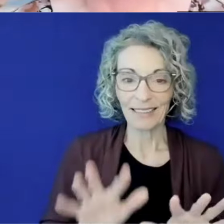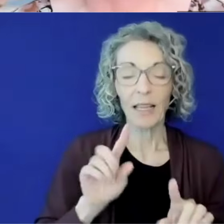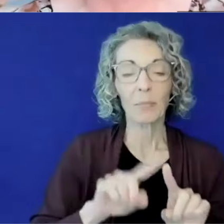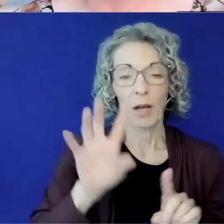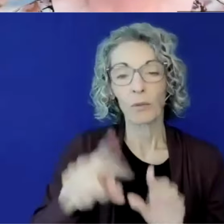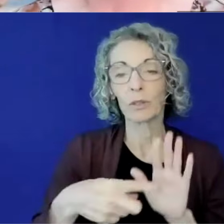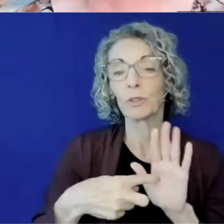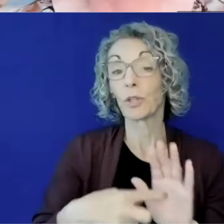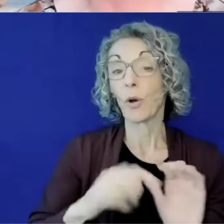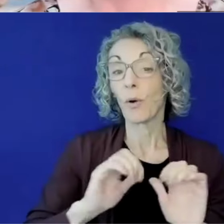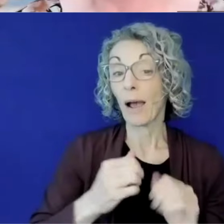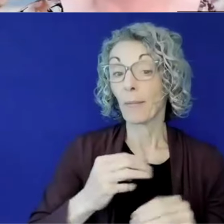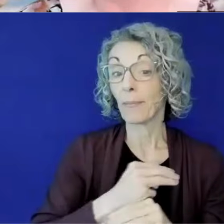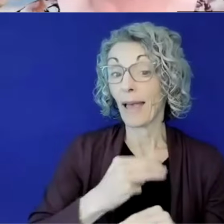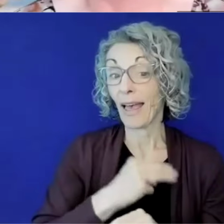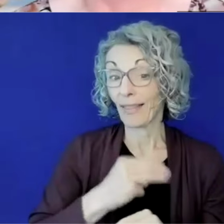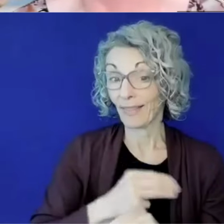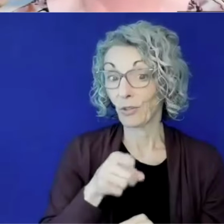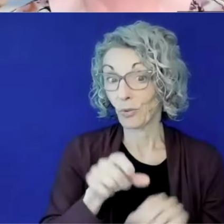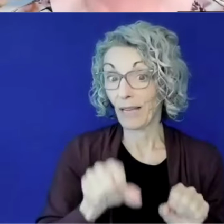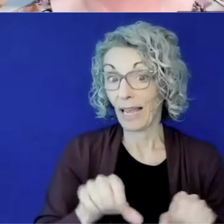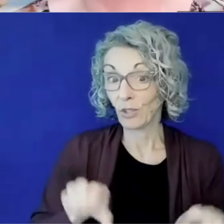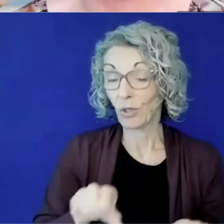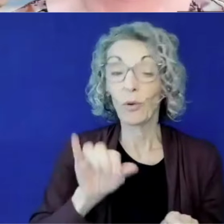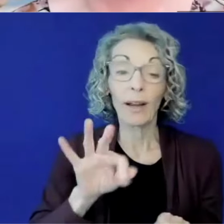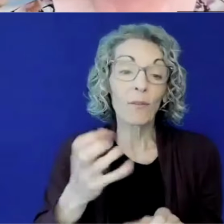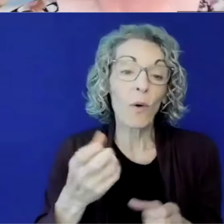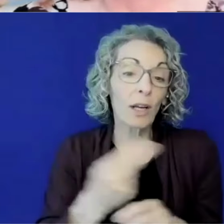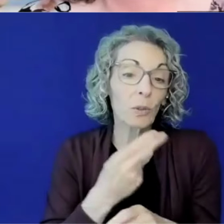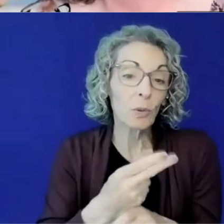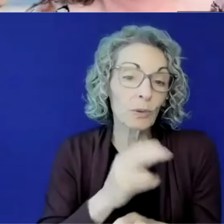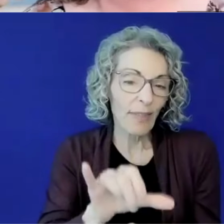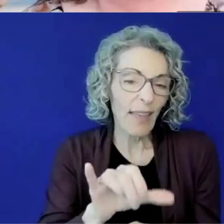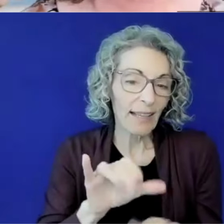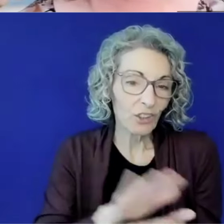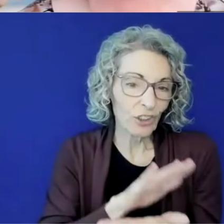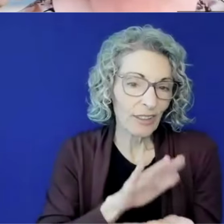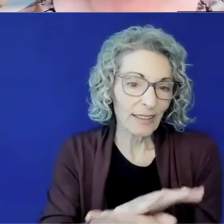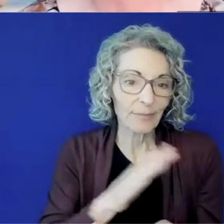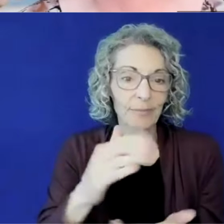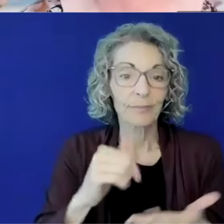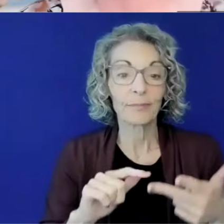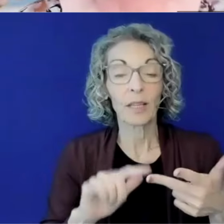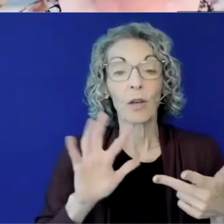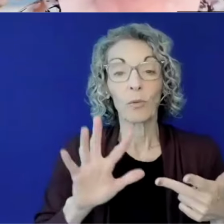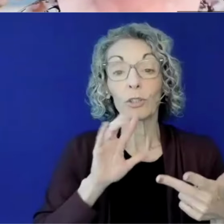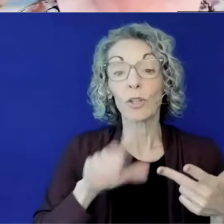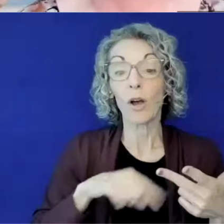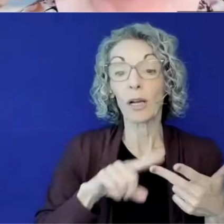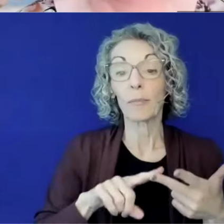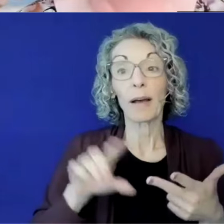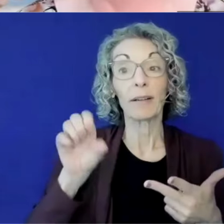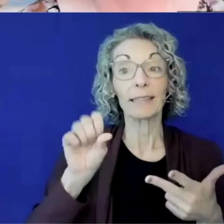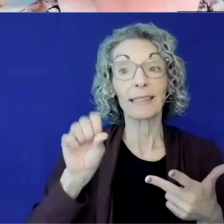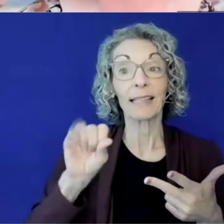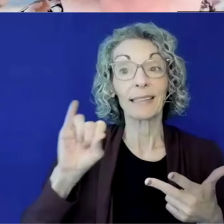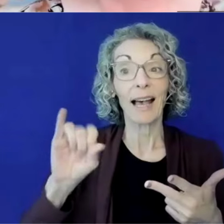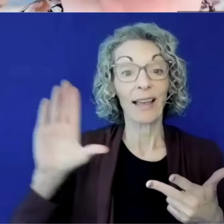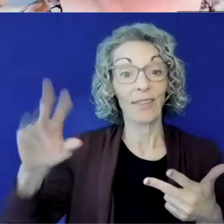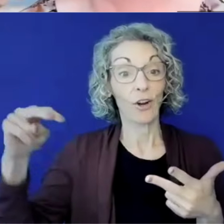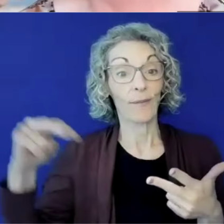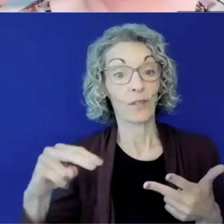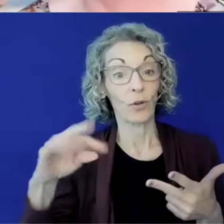that math can be done if you'd like to use a calculation sheet. We're going to talk about how SSI treats earned income